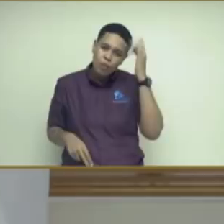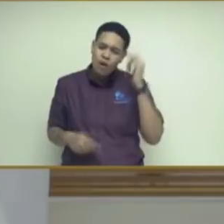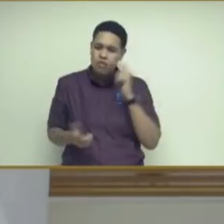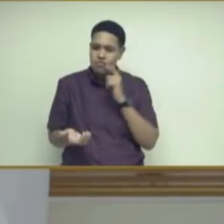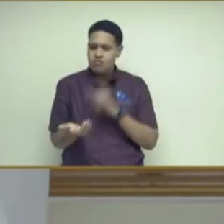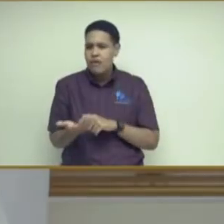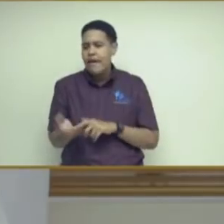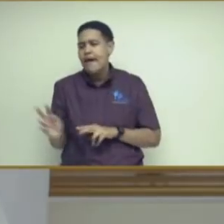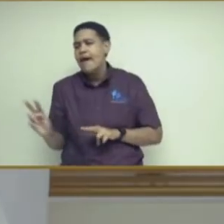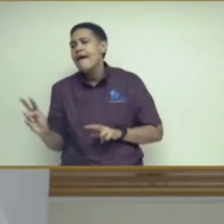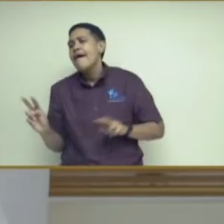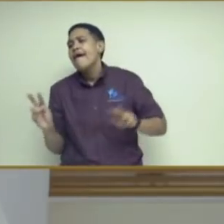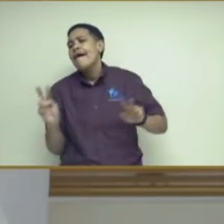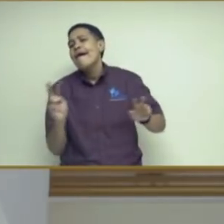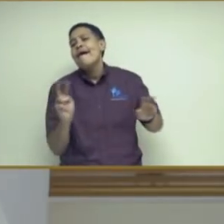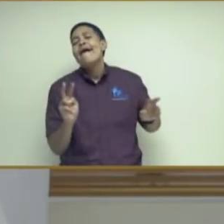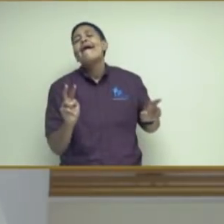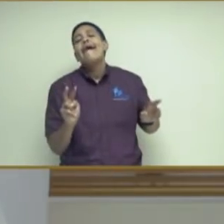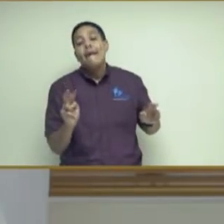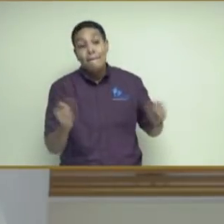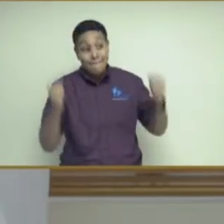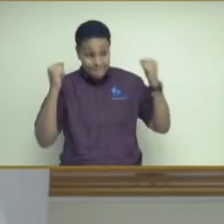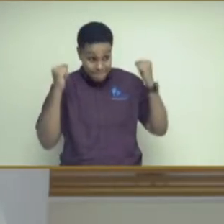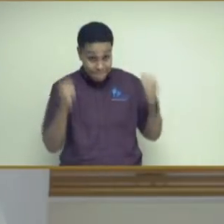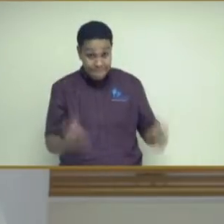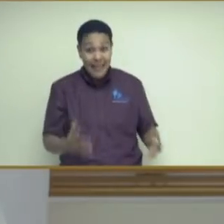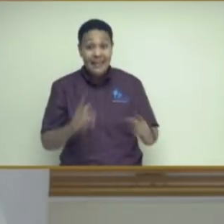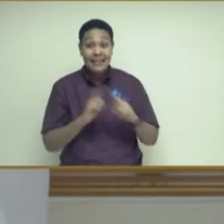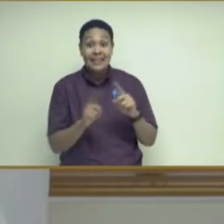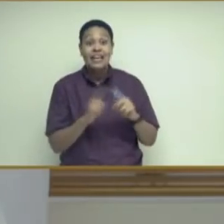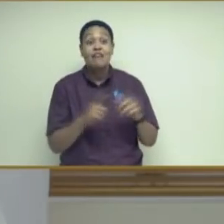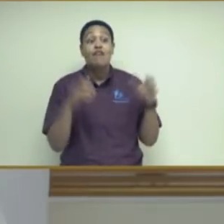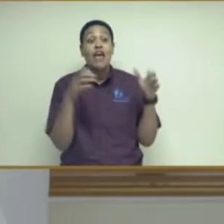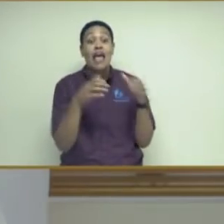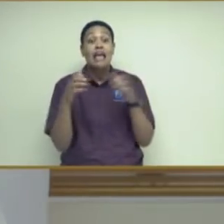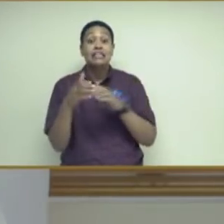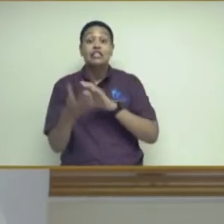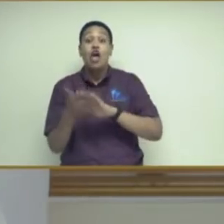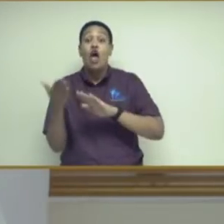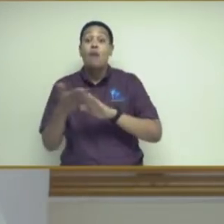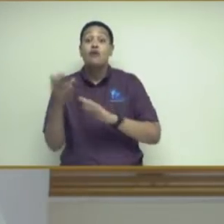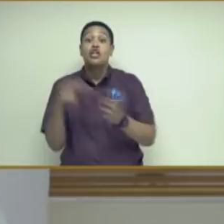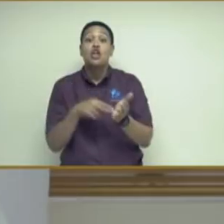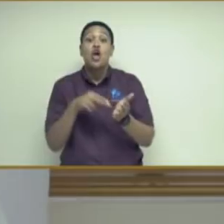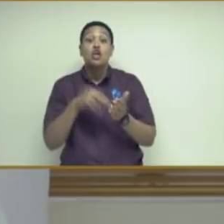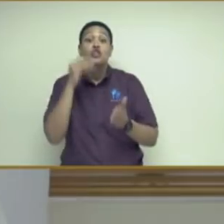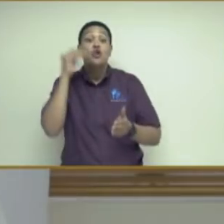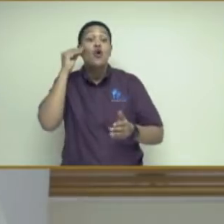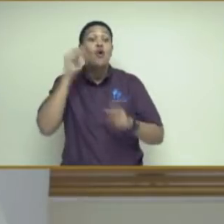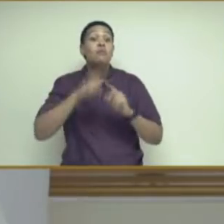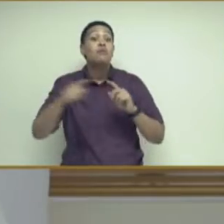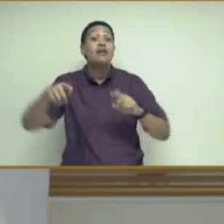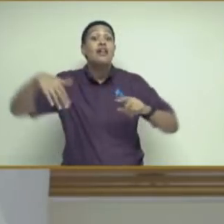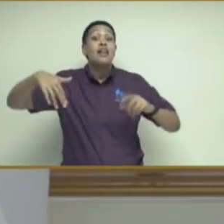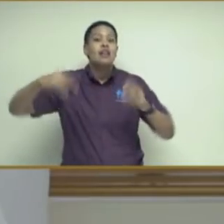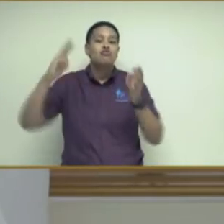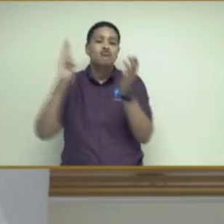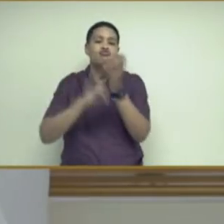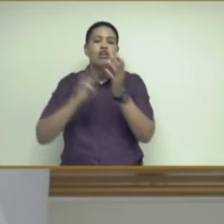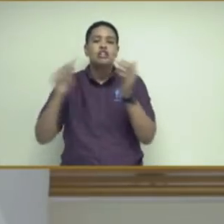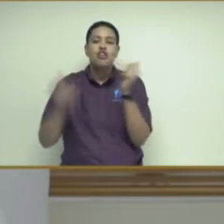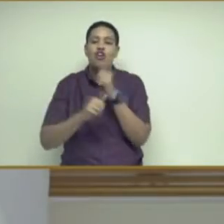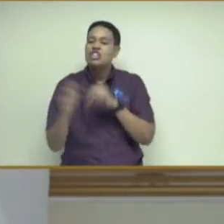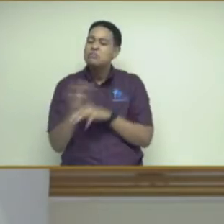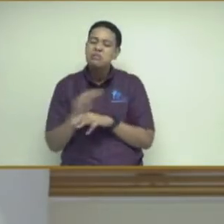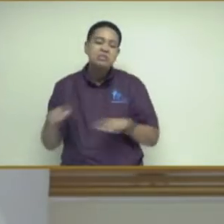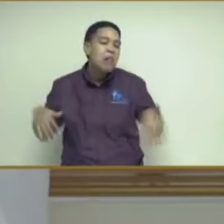recognition that a number of entities operate as nursing homes but are not registered with the ministry